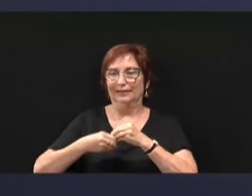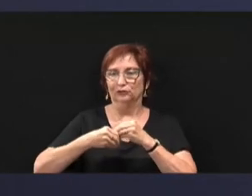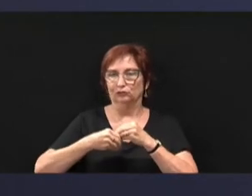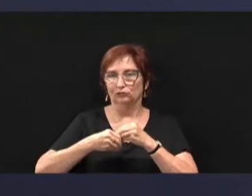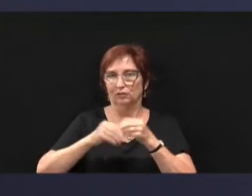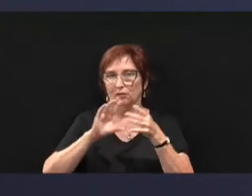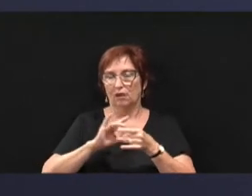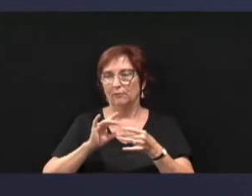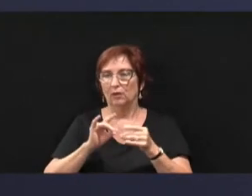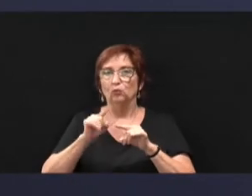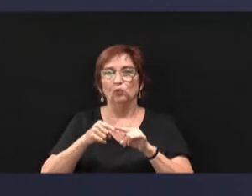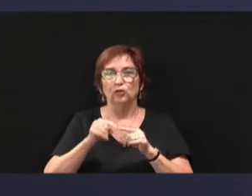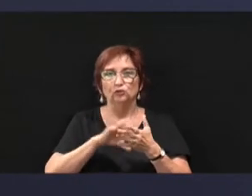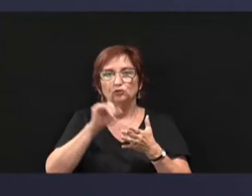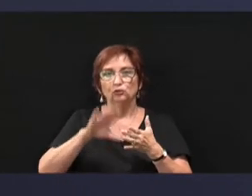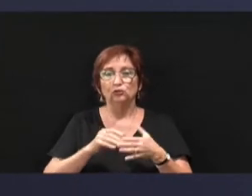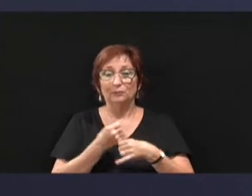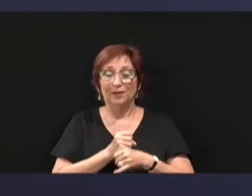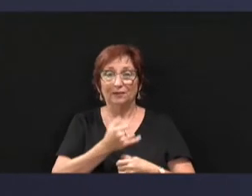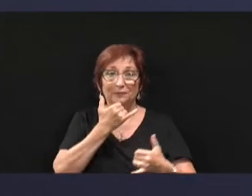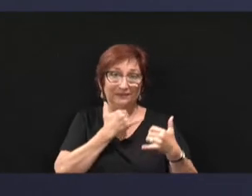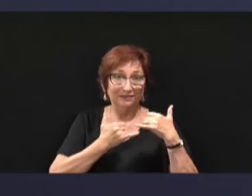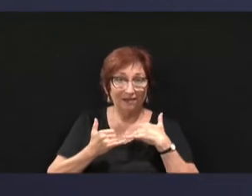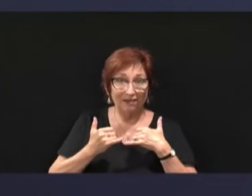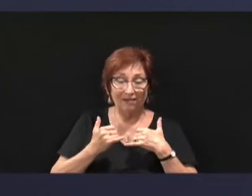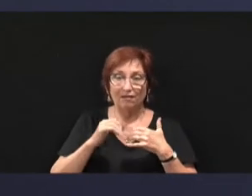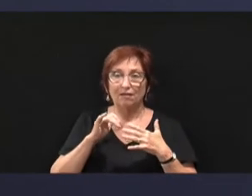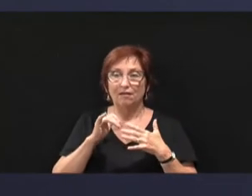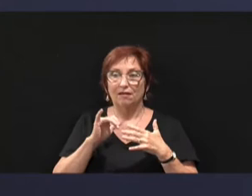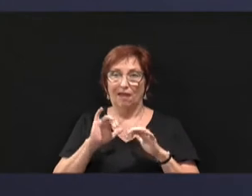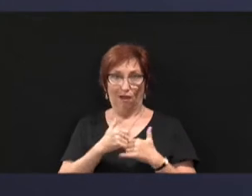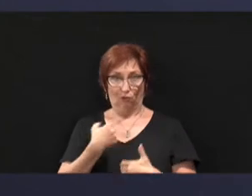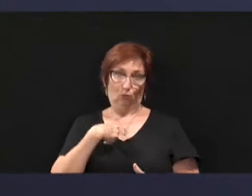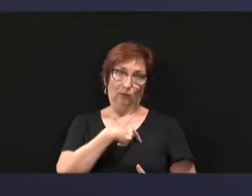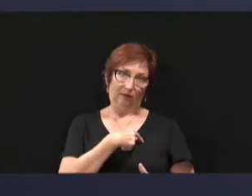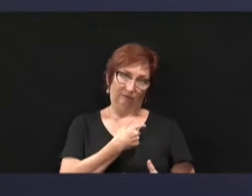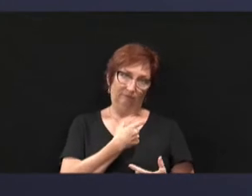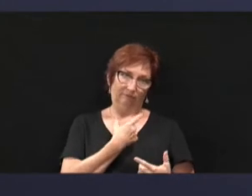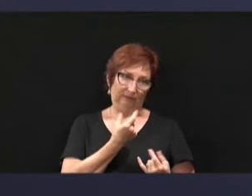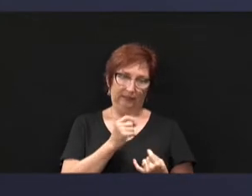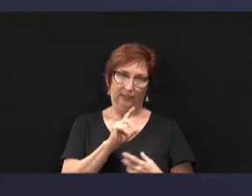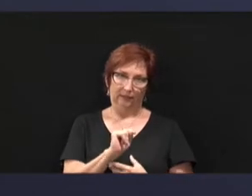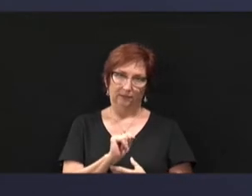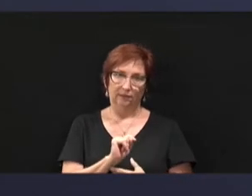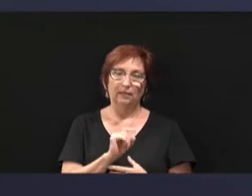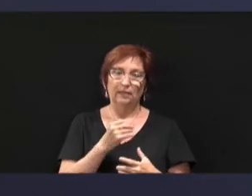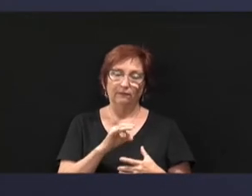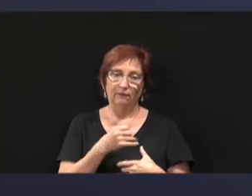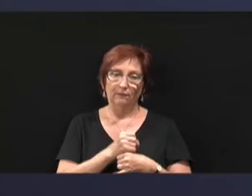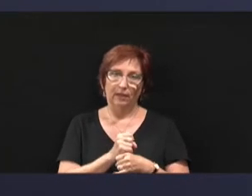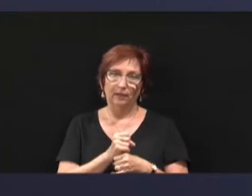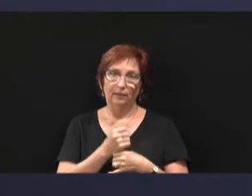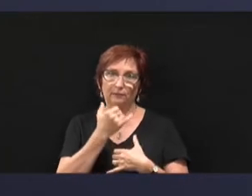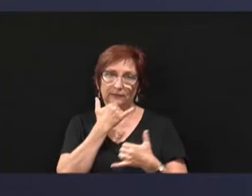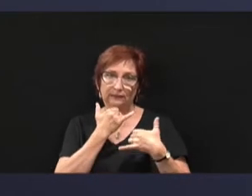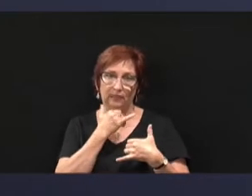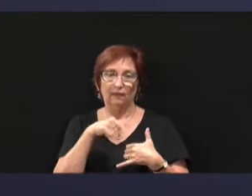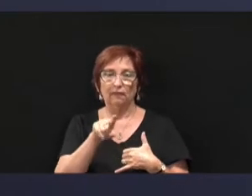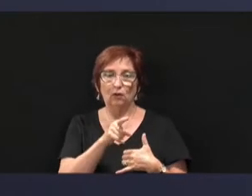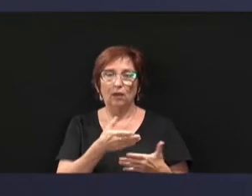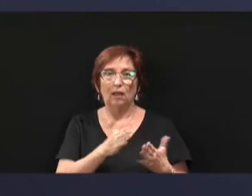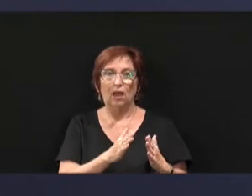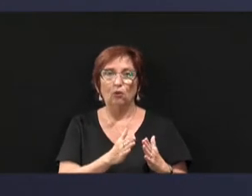Mm-hmm. When students make mistakes, that's at least the way we mm-hmm. is if they make a mistake, then they're allowed